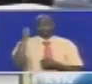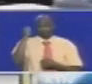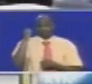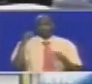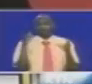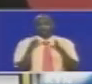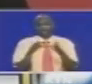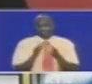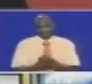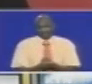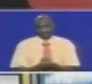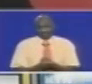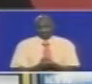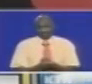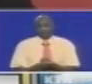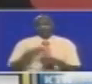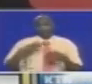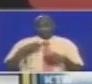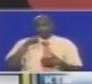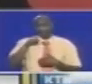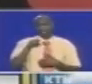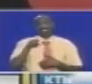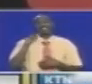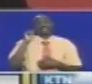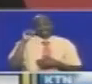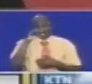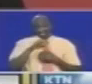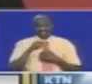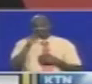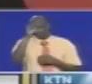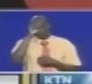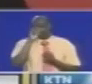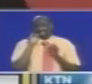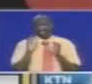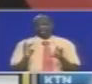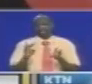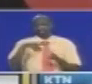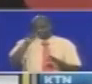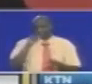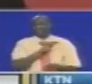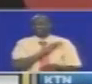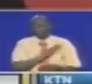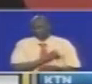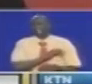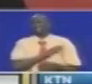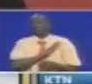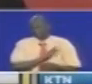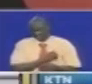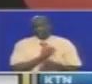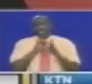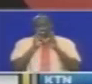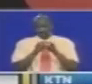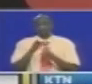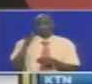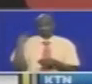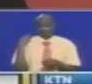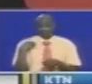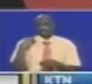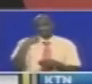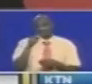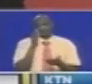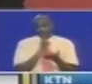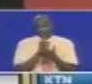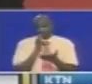parties. People in this country are not foolish. They have tolerated results that are not